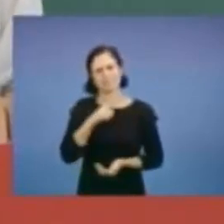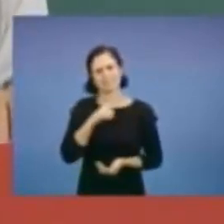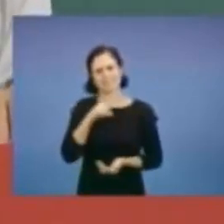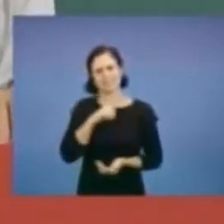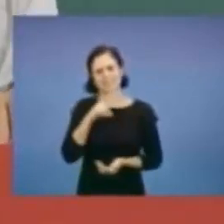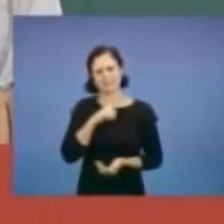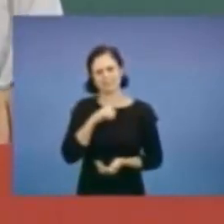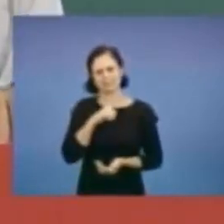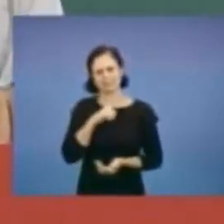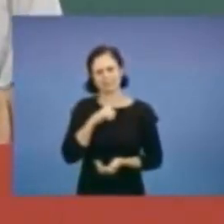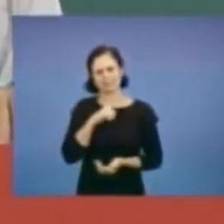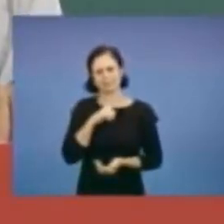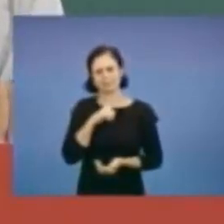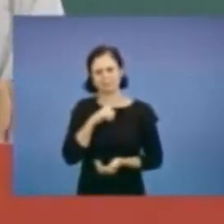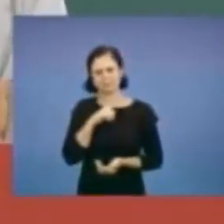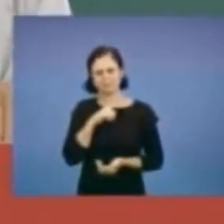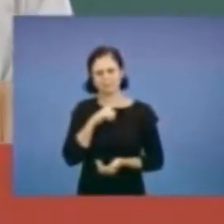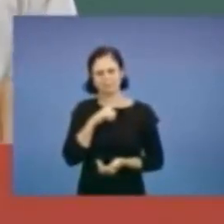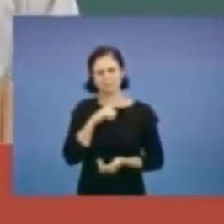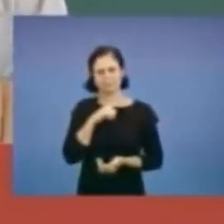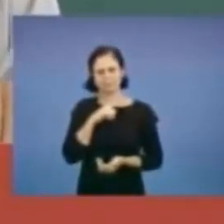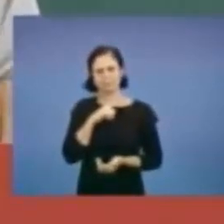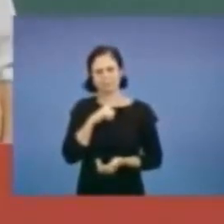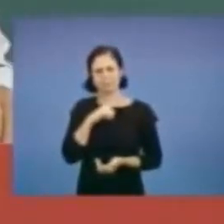going to show